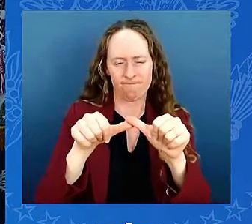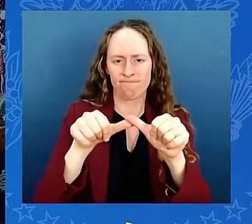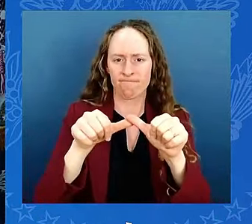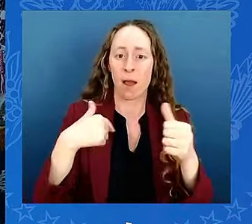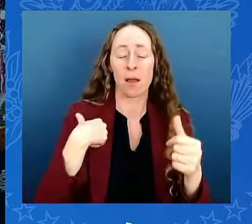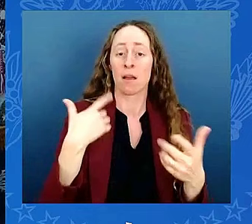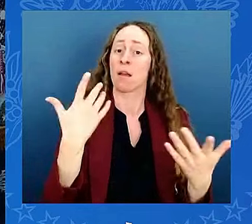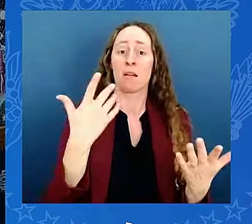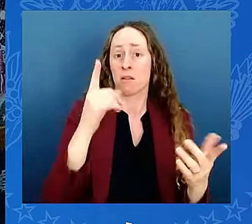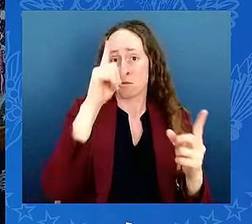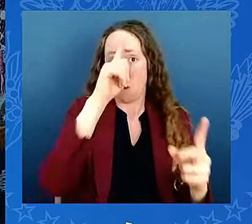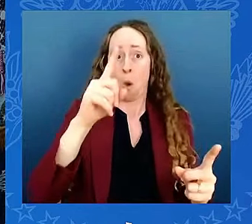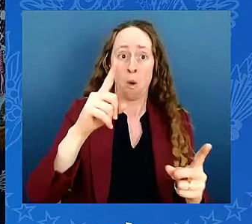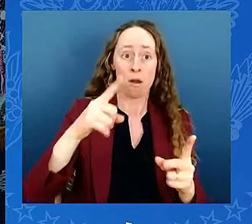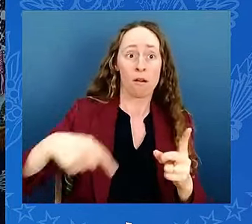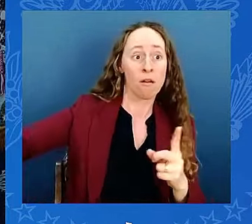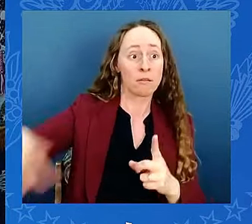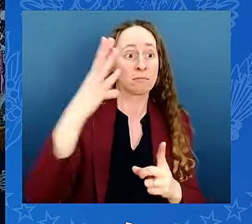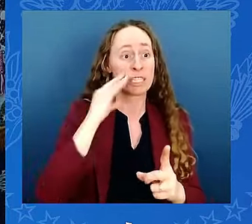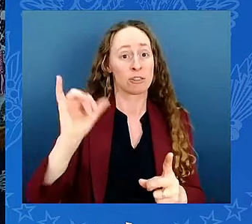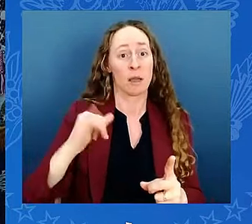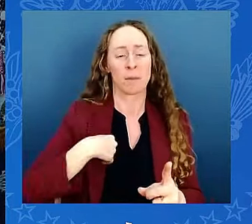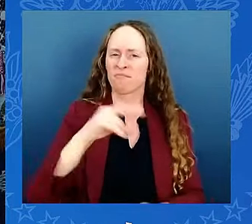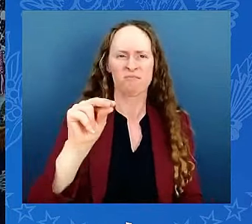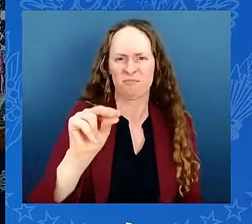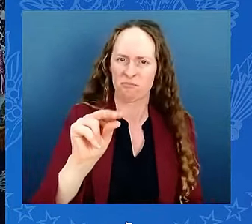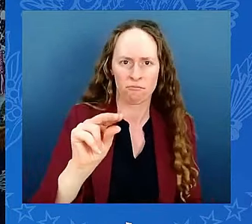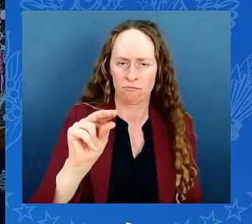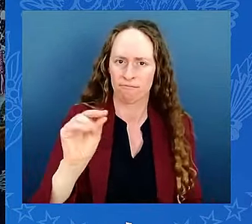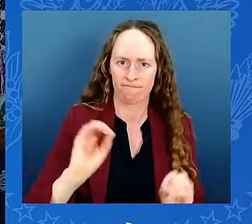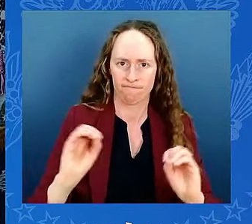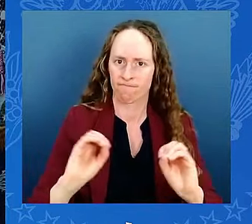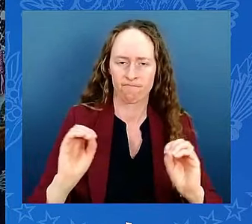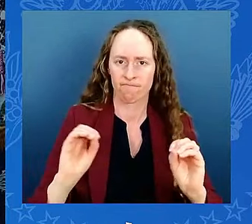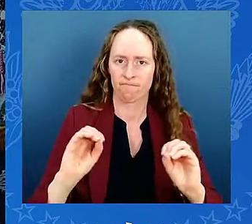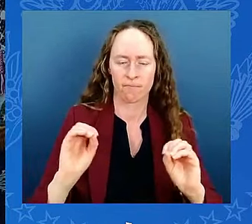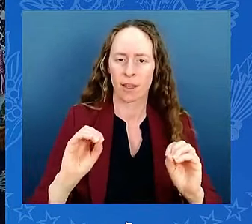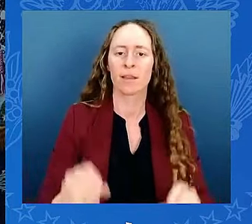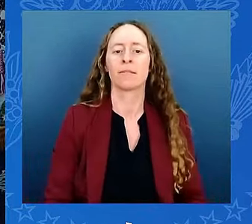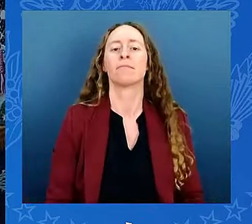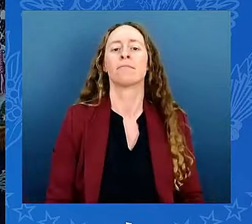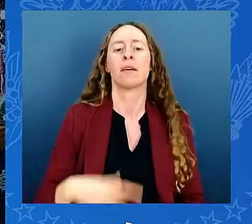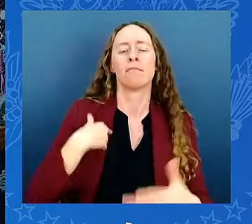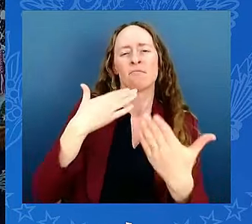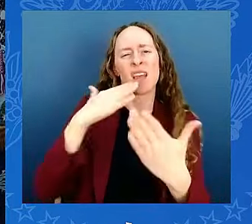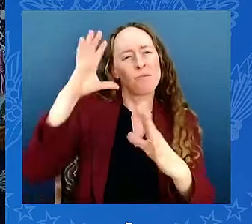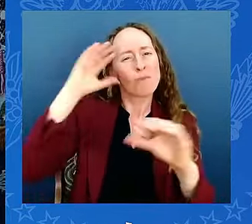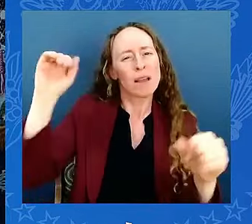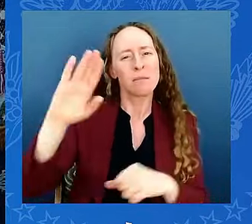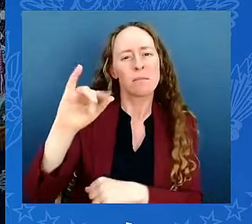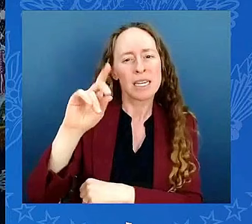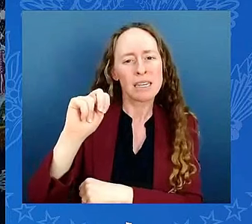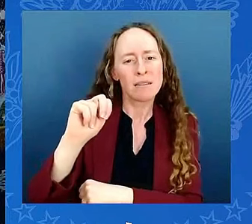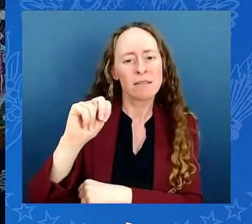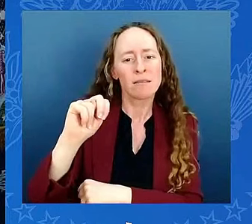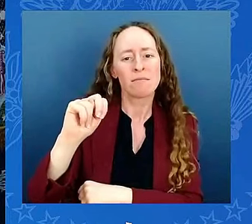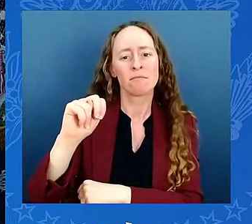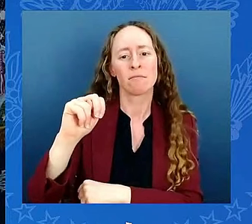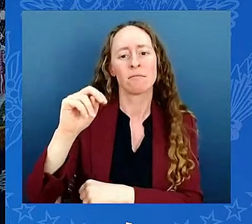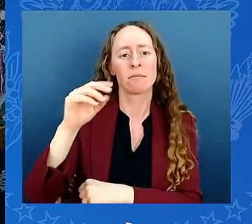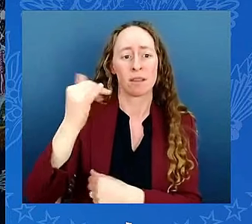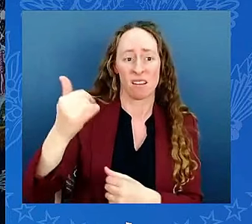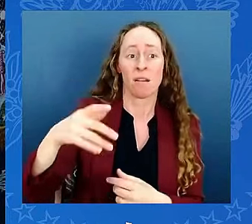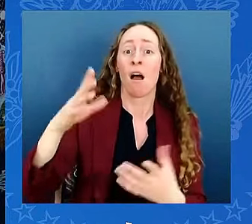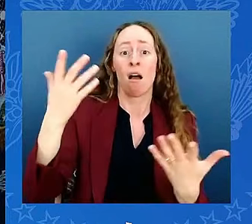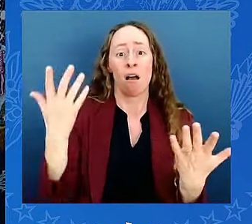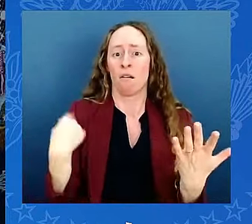to President Biden and VAWA, survivors today have more support, protection, and opportunities